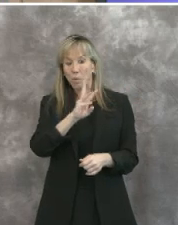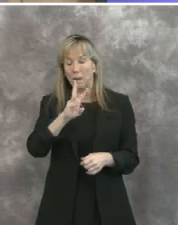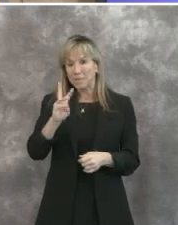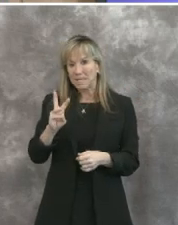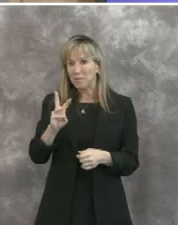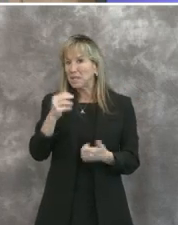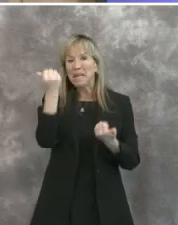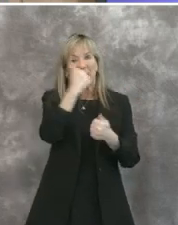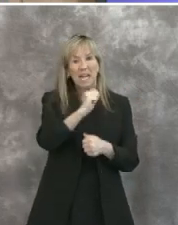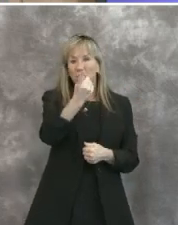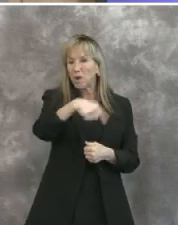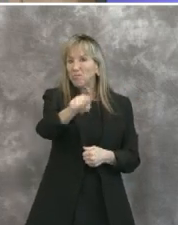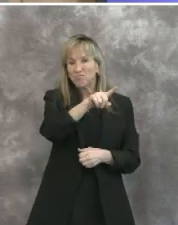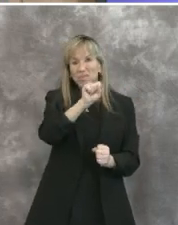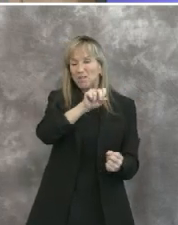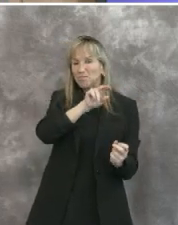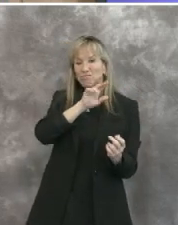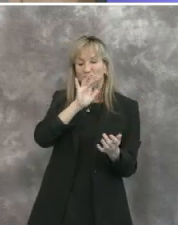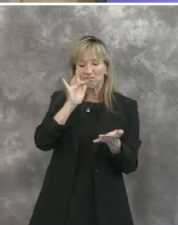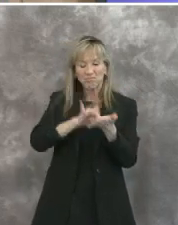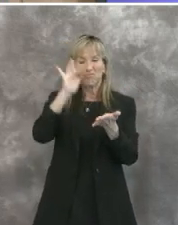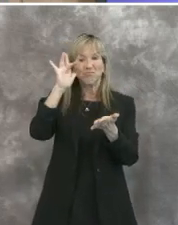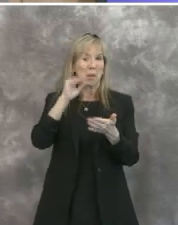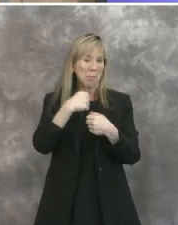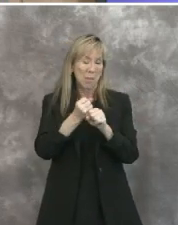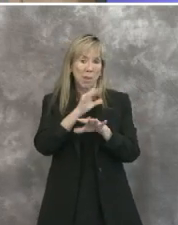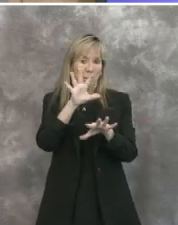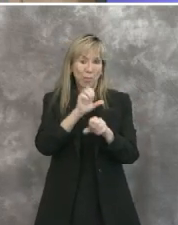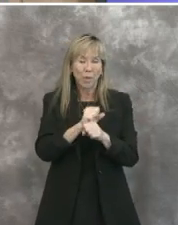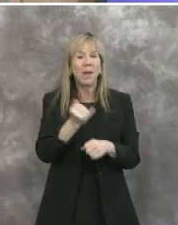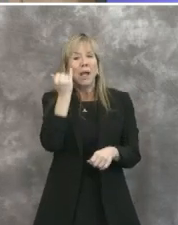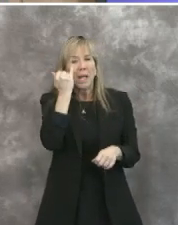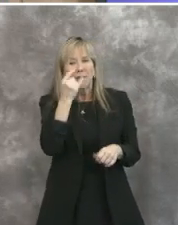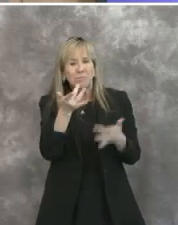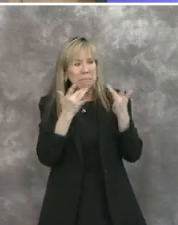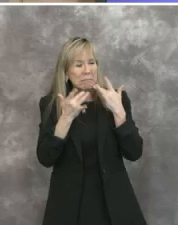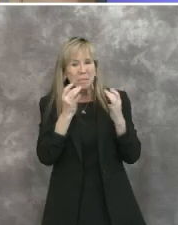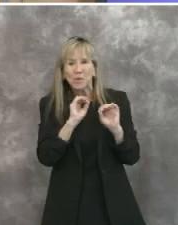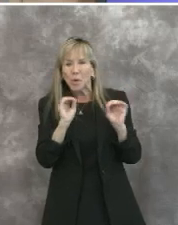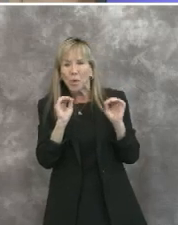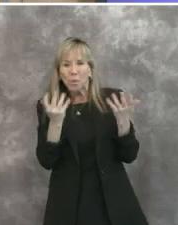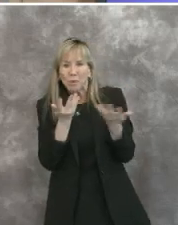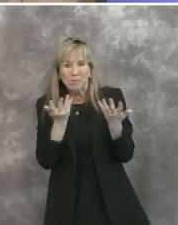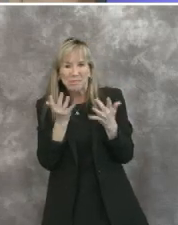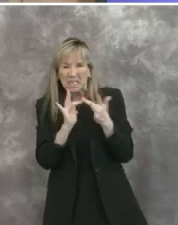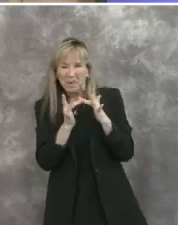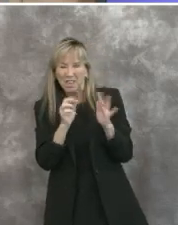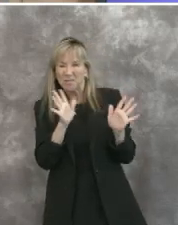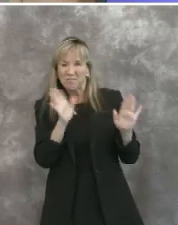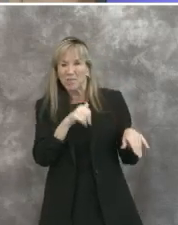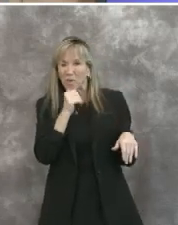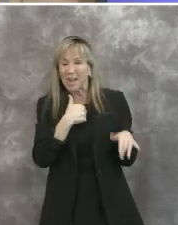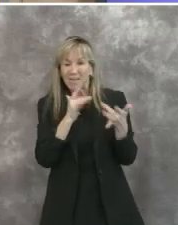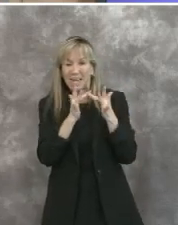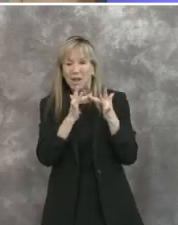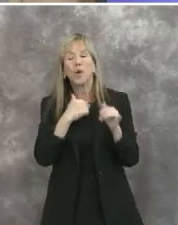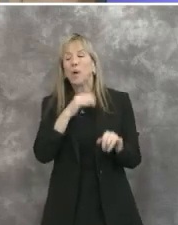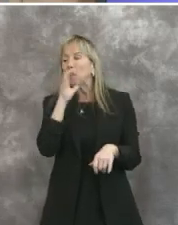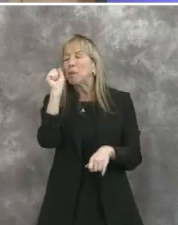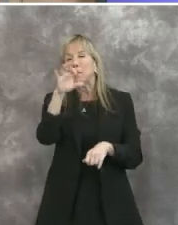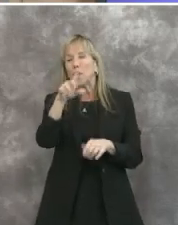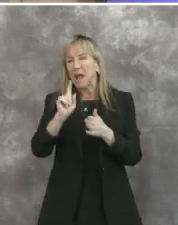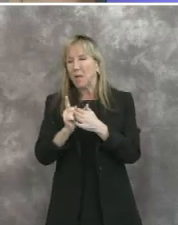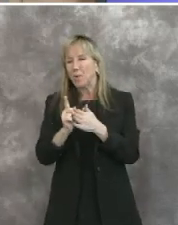Diegan can go and make an appointment. And for those who don't have access to the internet, in a minute we'll share an 800 number where folks can call and